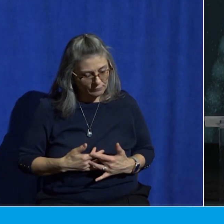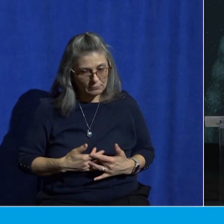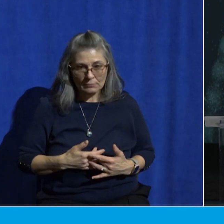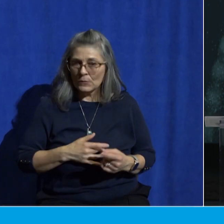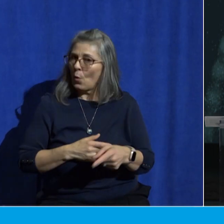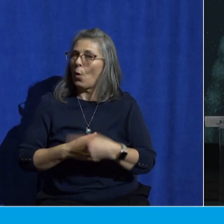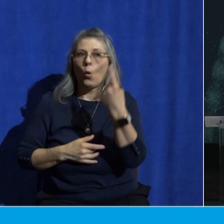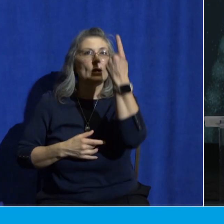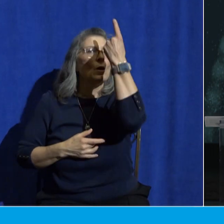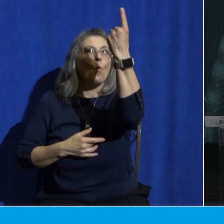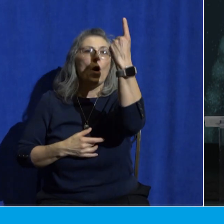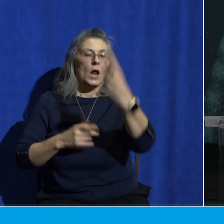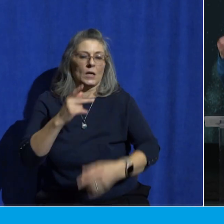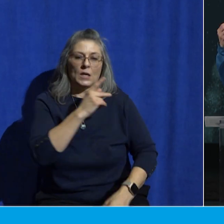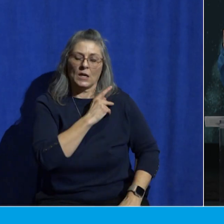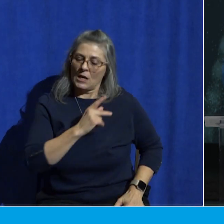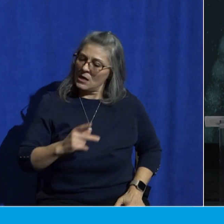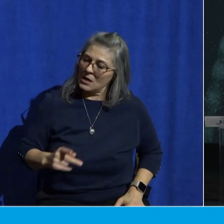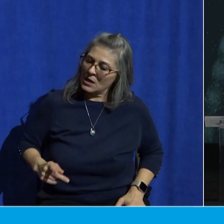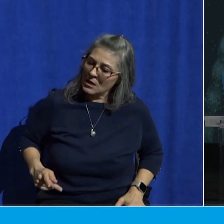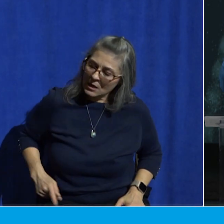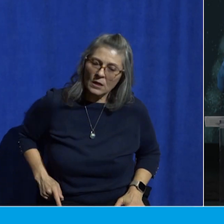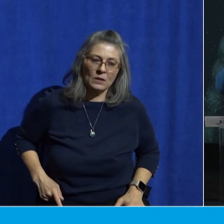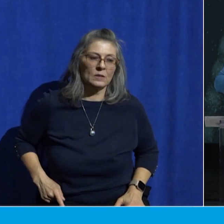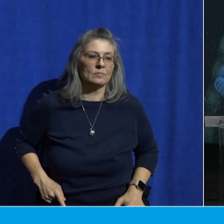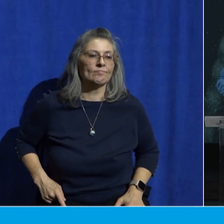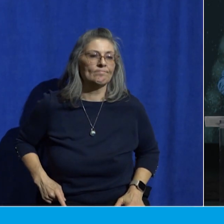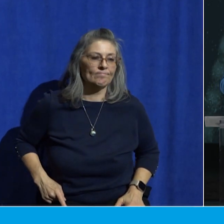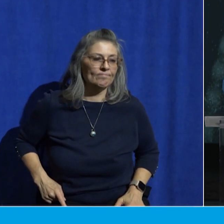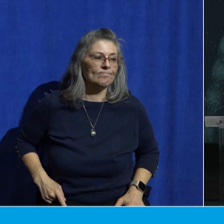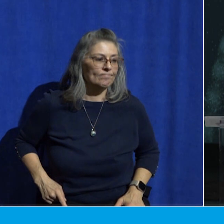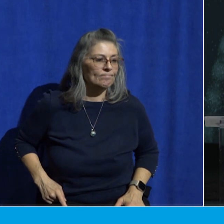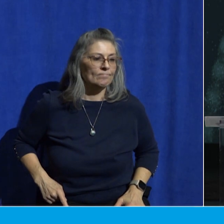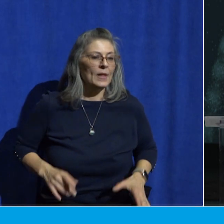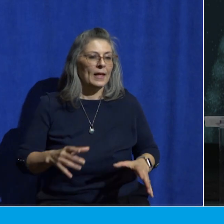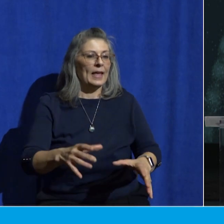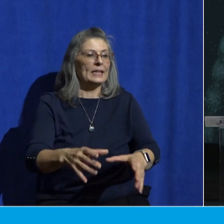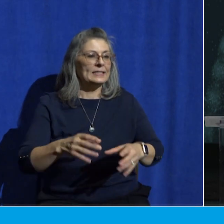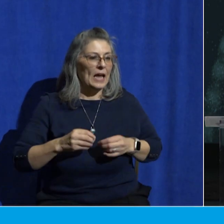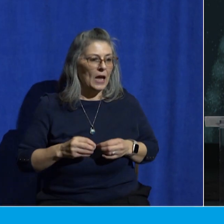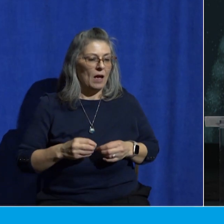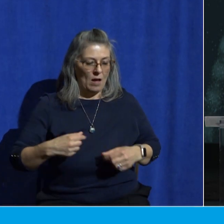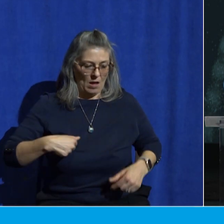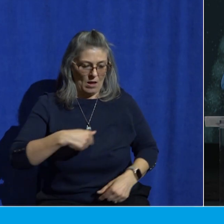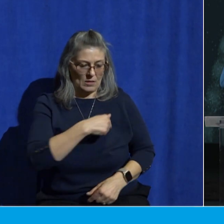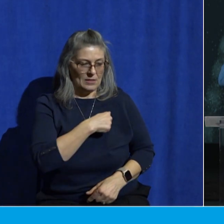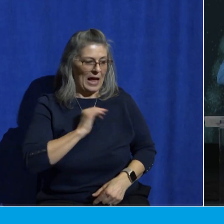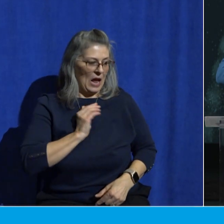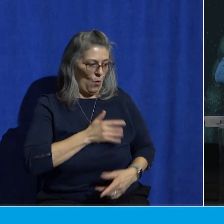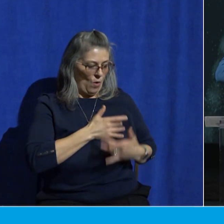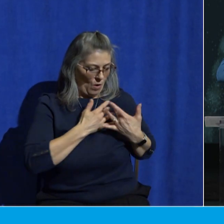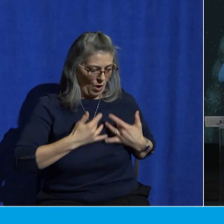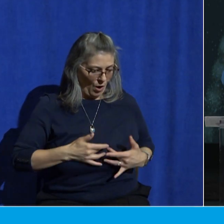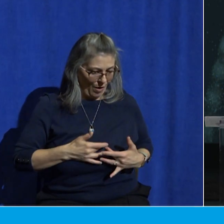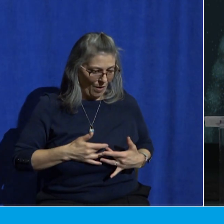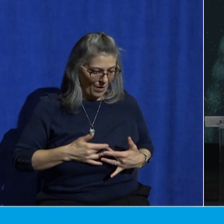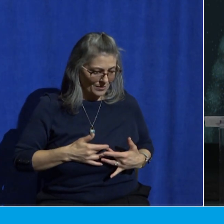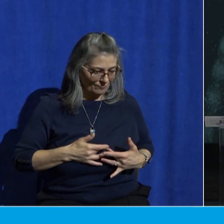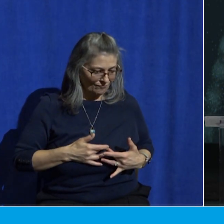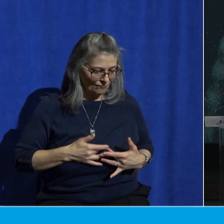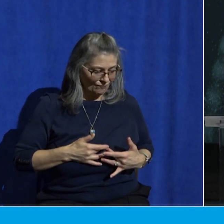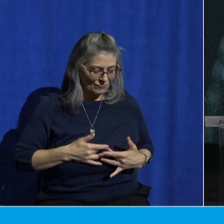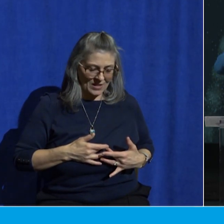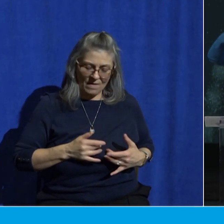one king who can take sinful, broken, weary hearts and make them